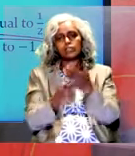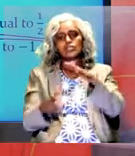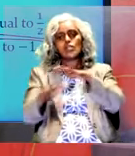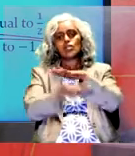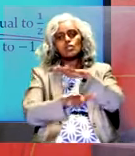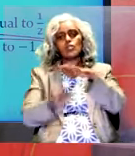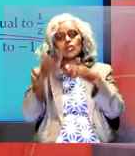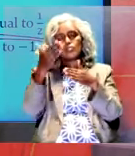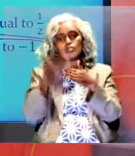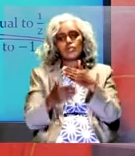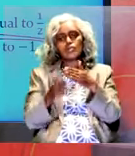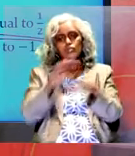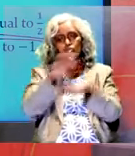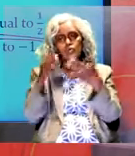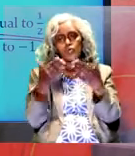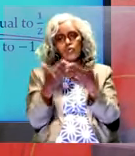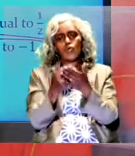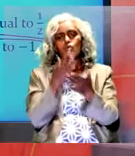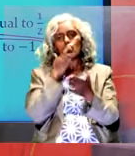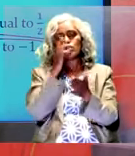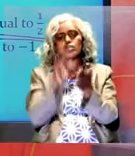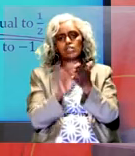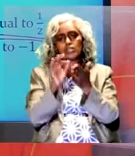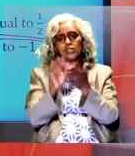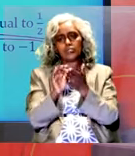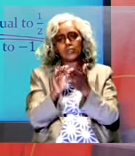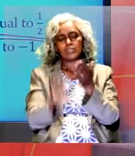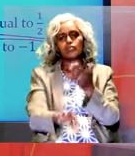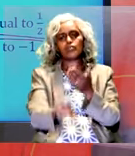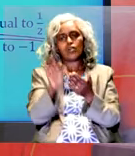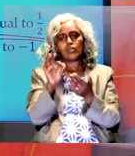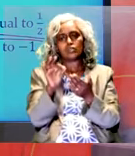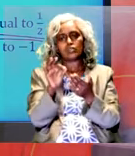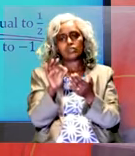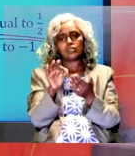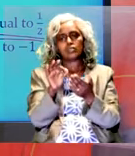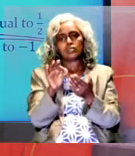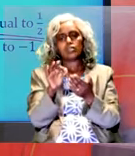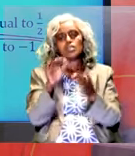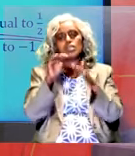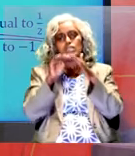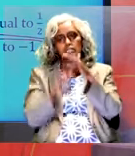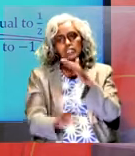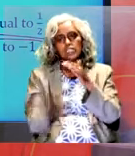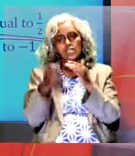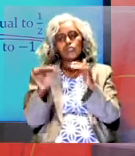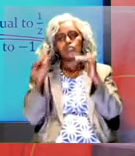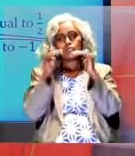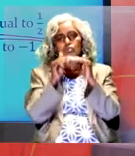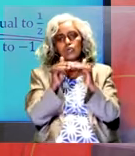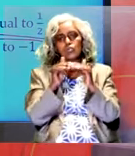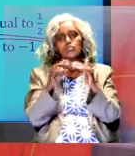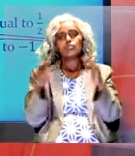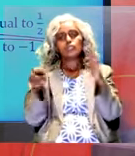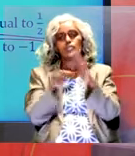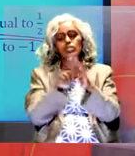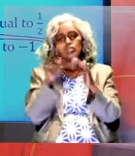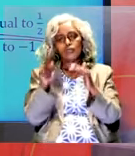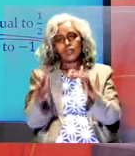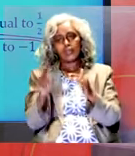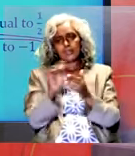lower bounds are all real numbers which are found less than or equal to negative